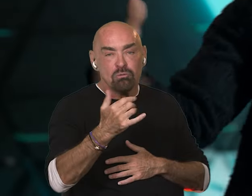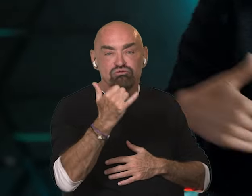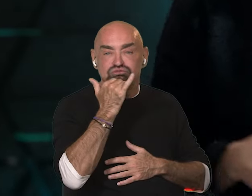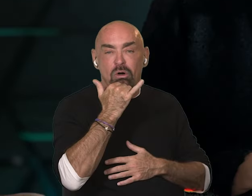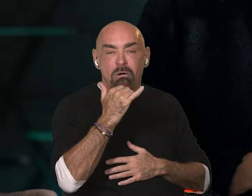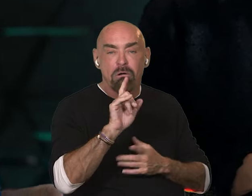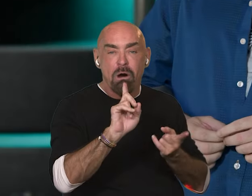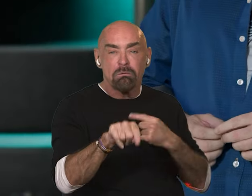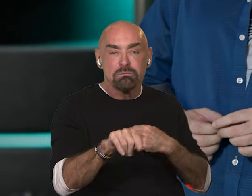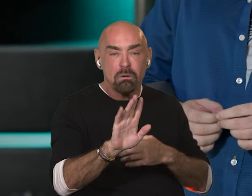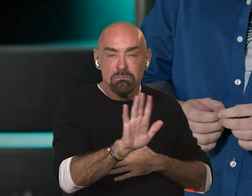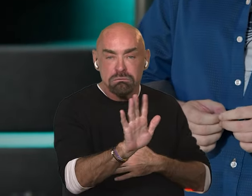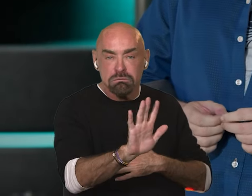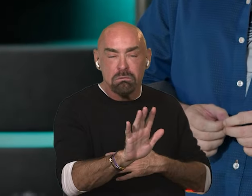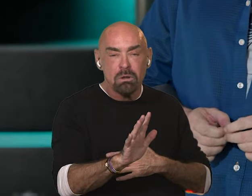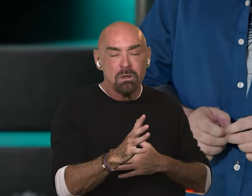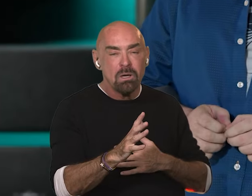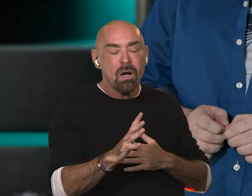There's no wrong answers.